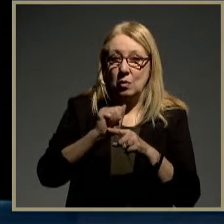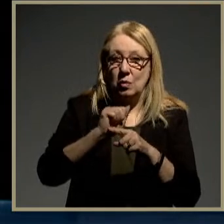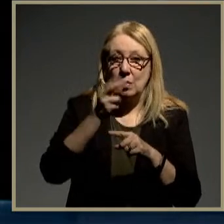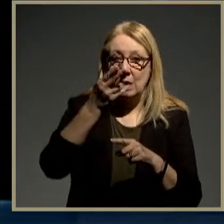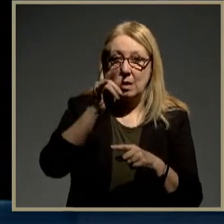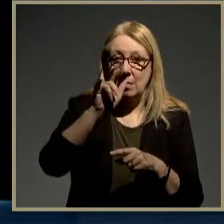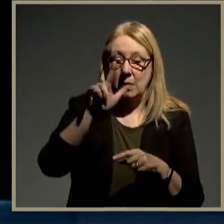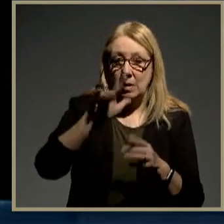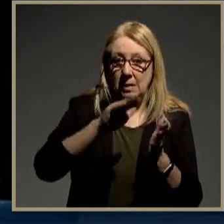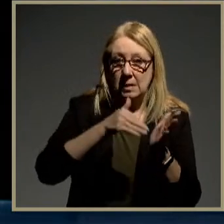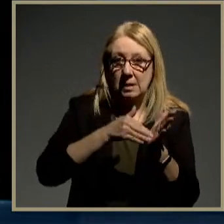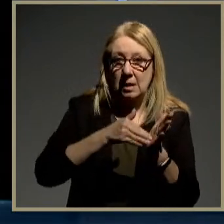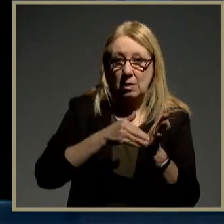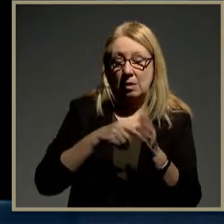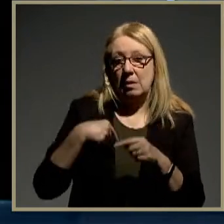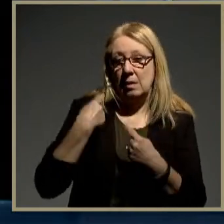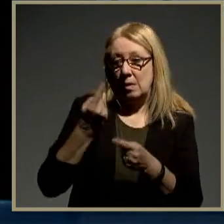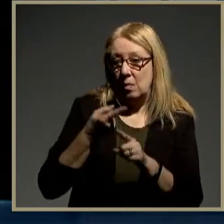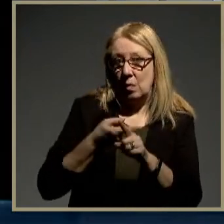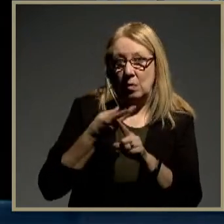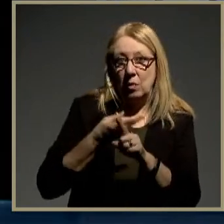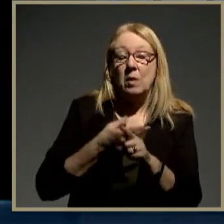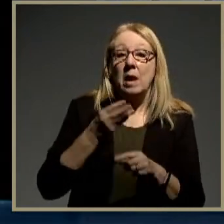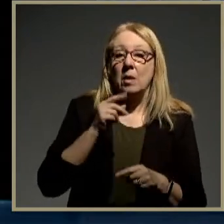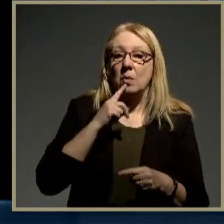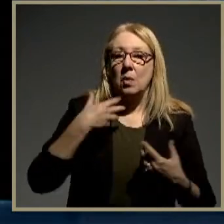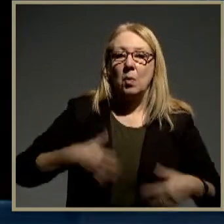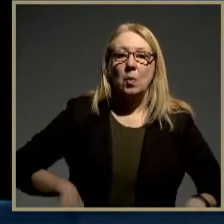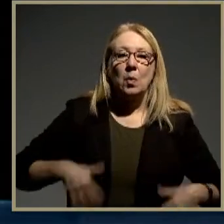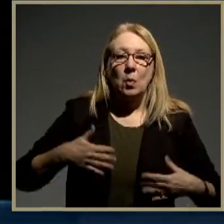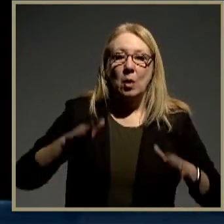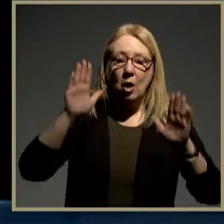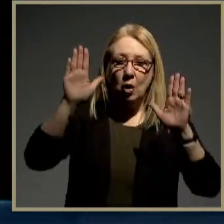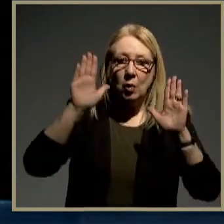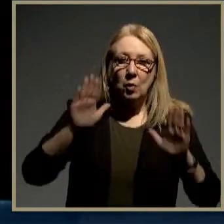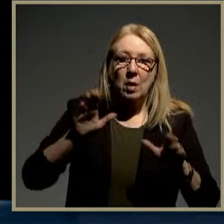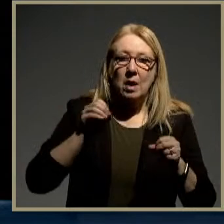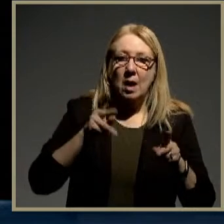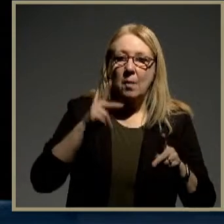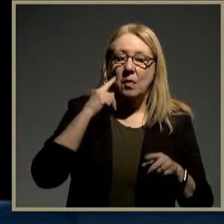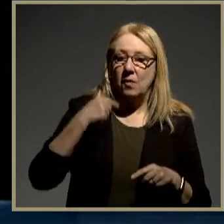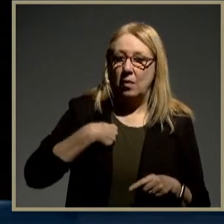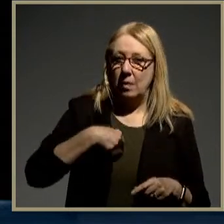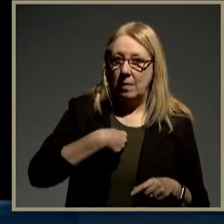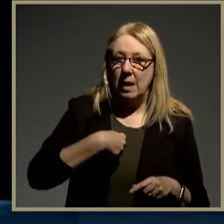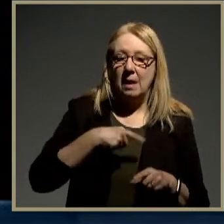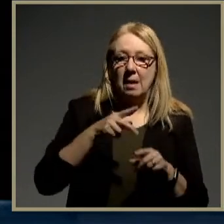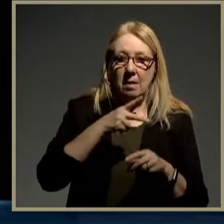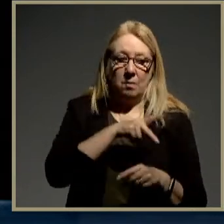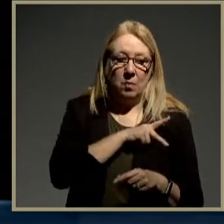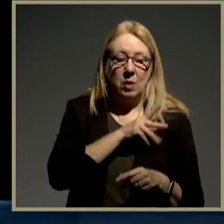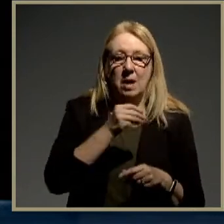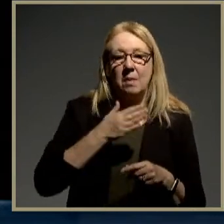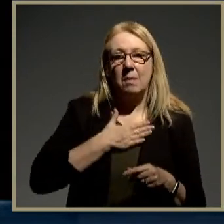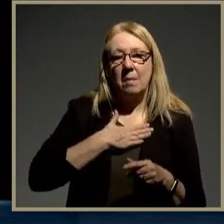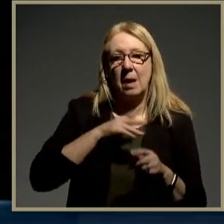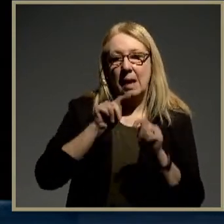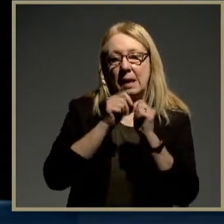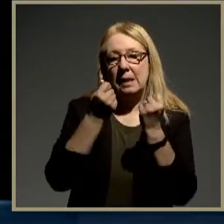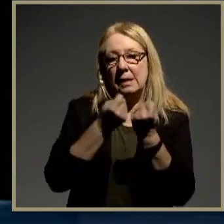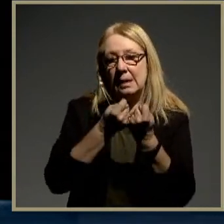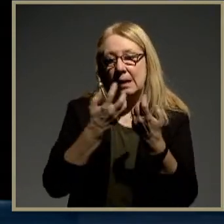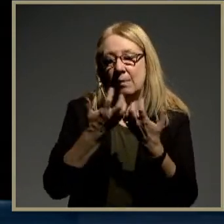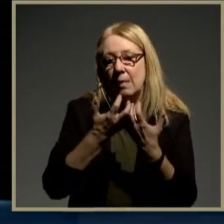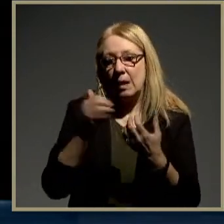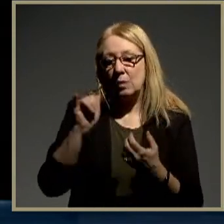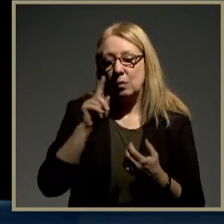Center these past couple months, and it has been such a great opportunity for me personally, as well as I know a lot of my teammates have really enjoyed it,